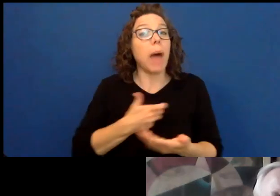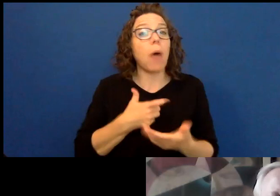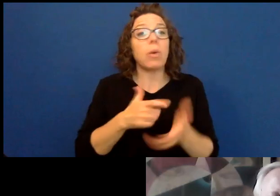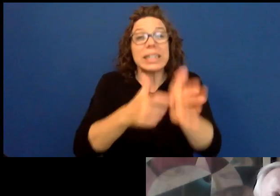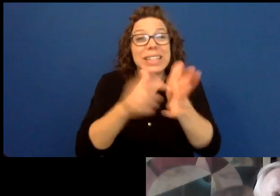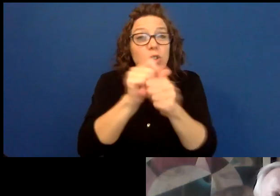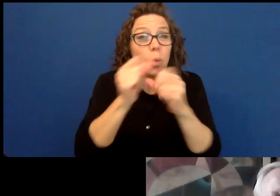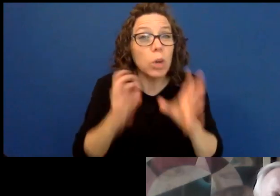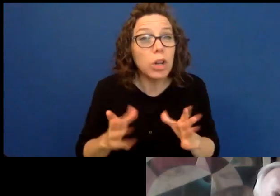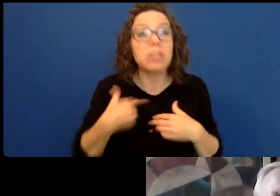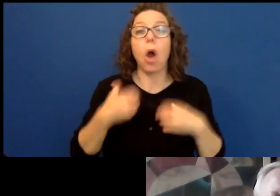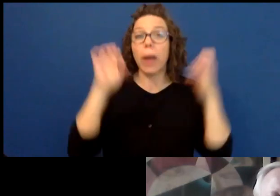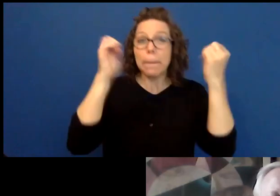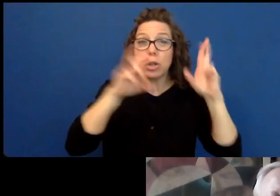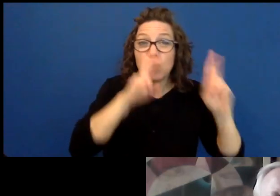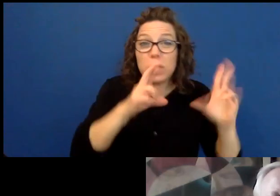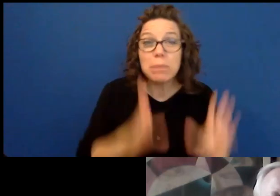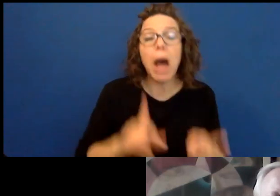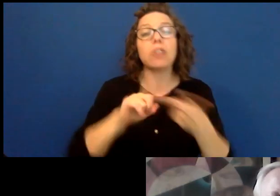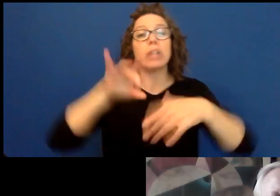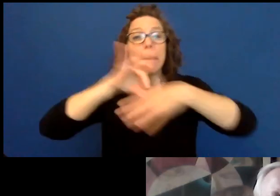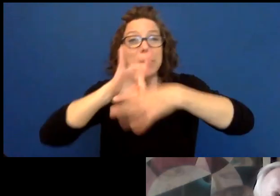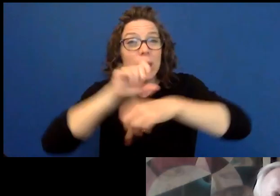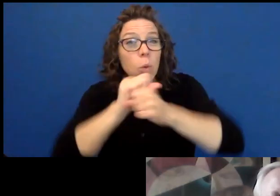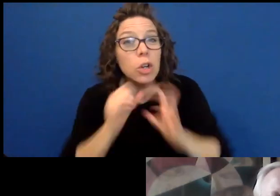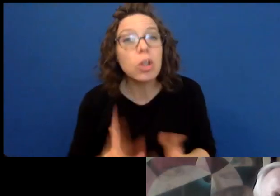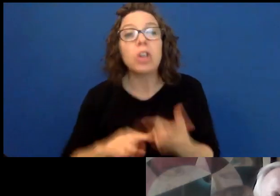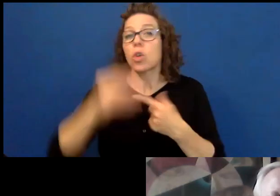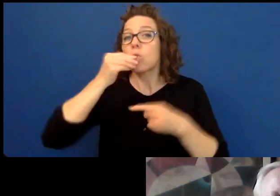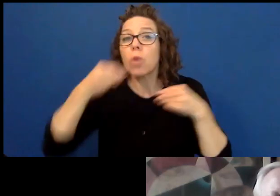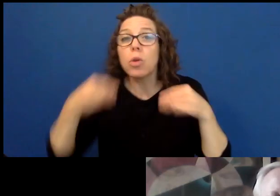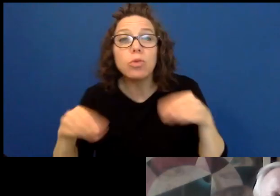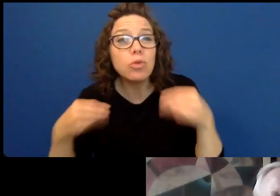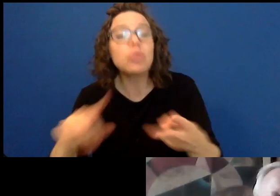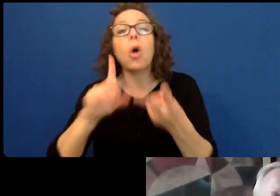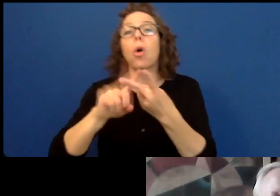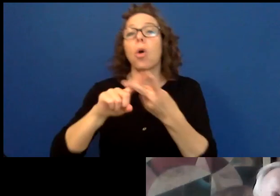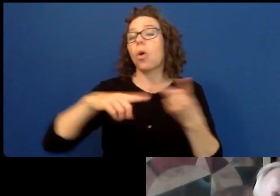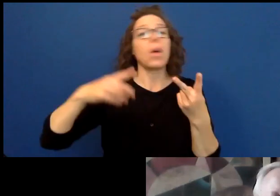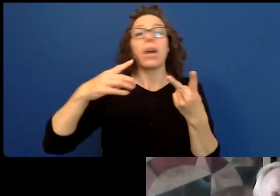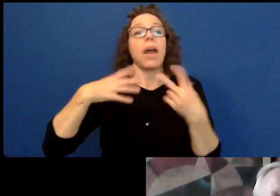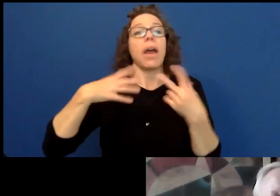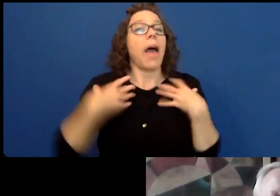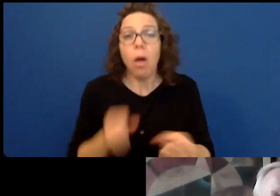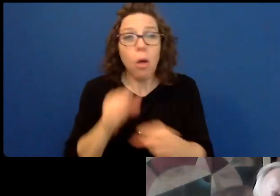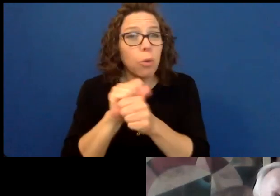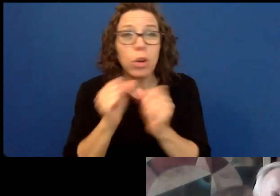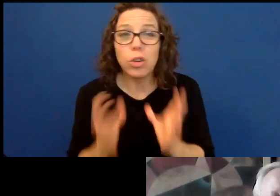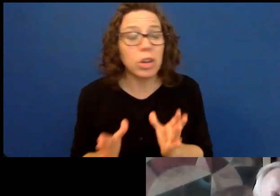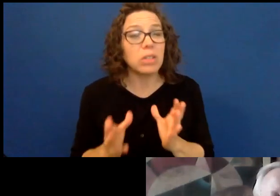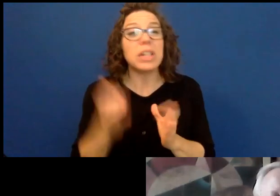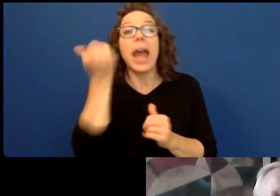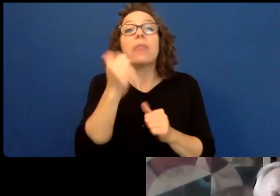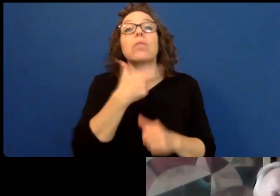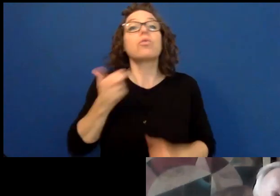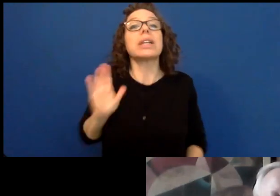first responders, our meat packers and grocery store workers and mail carriers, everyone who risks their own health and